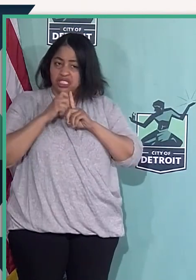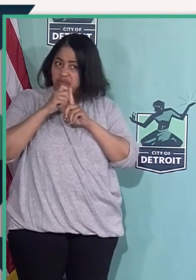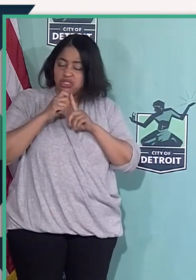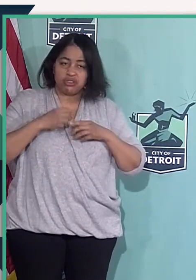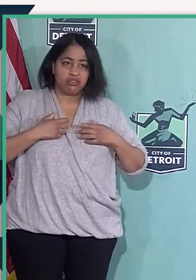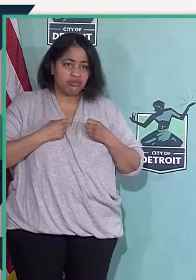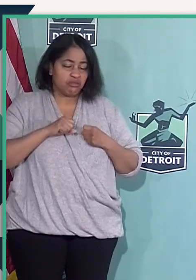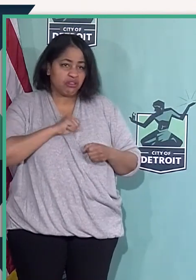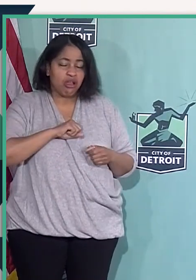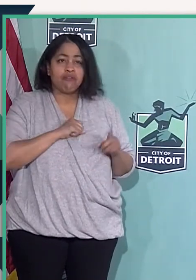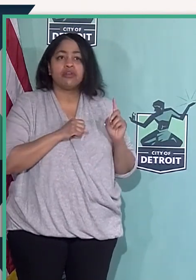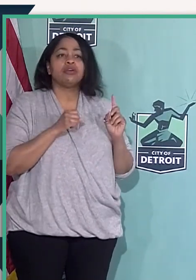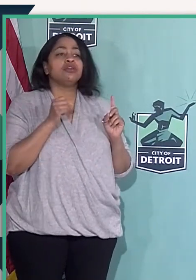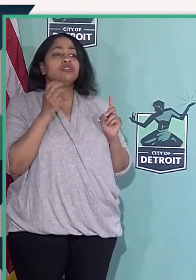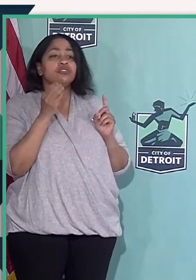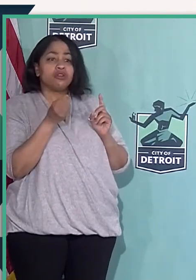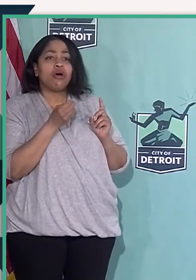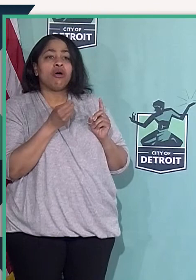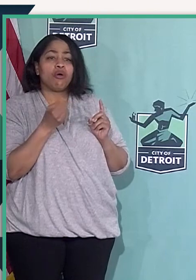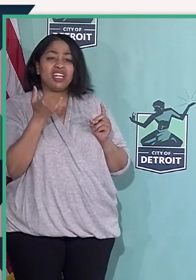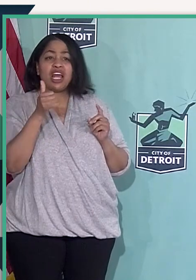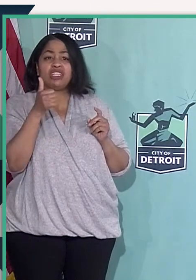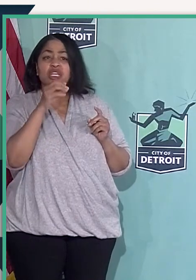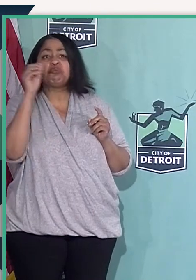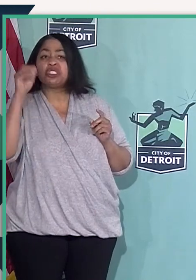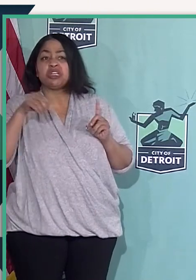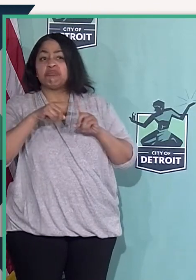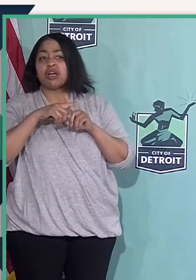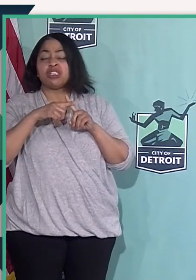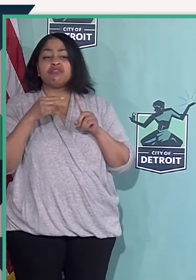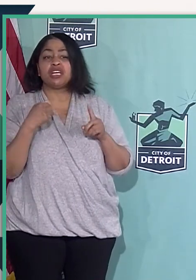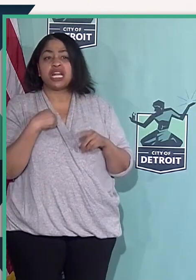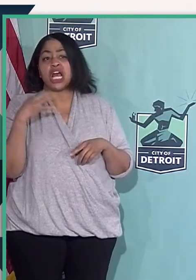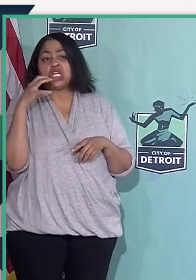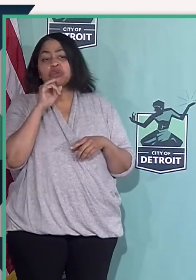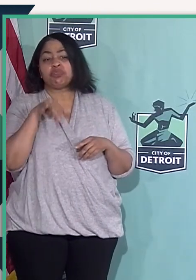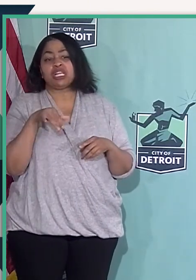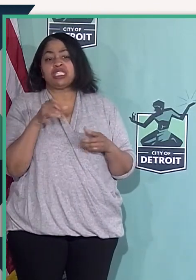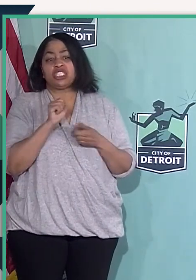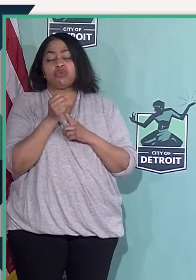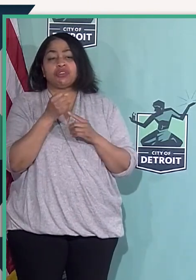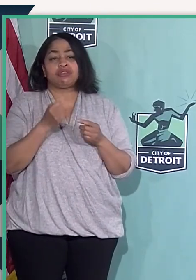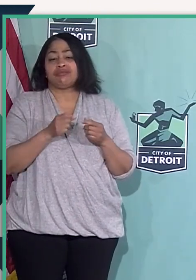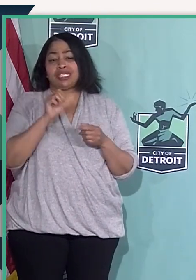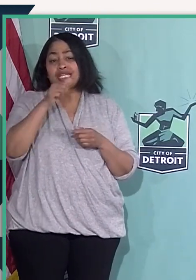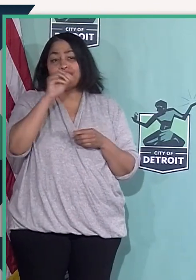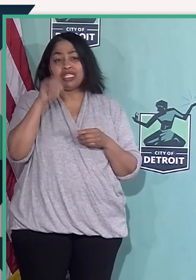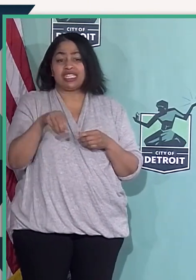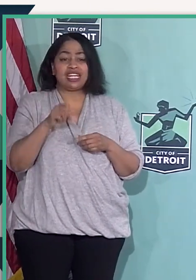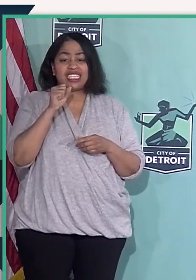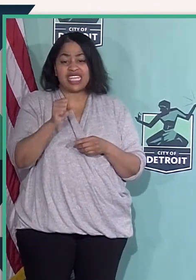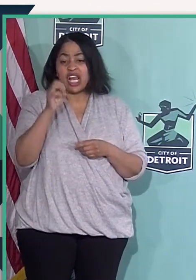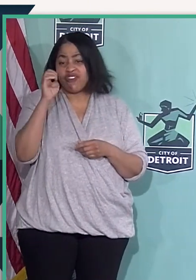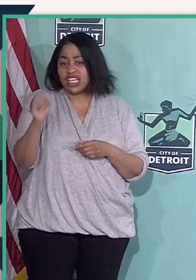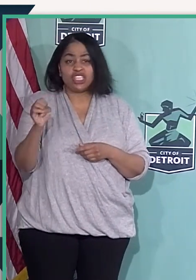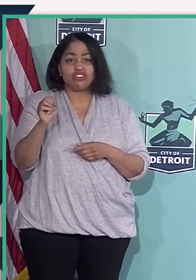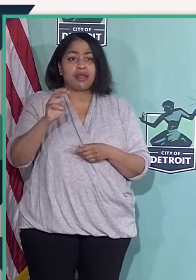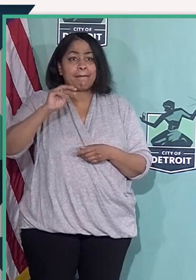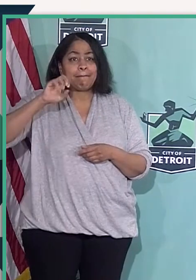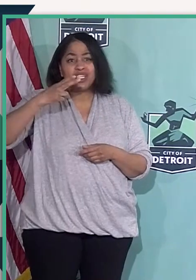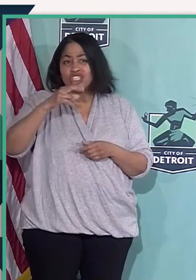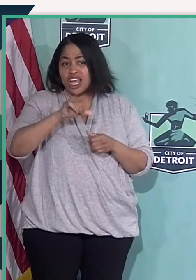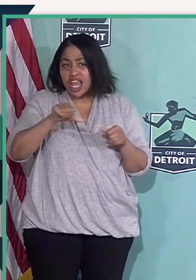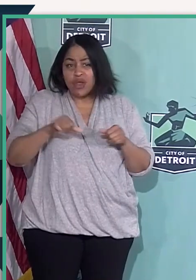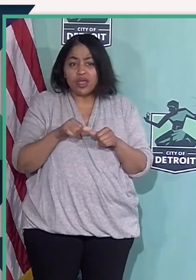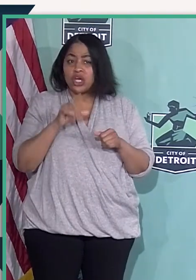And this is the number that I'm absolutely certain is the case. 10% of the people in the southeastern Michigan area who do not have symptoms